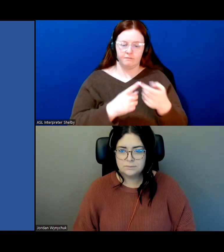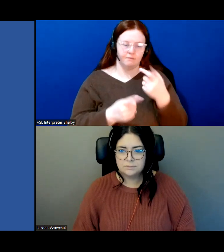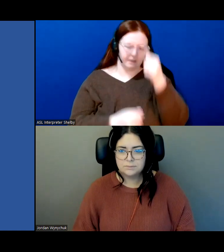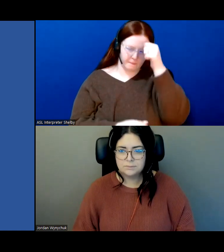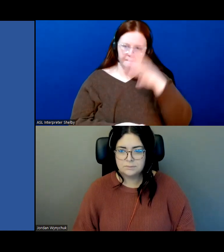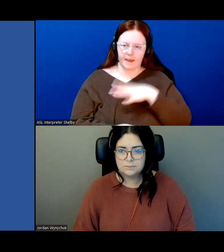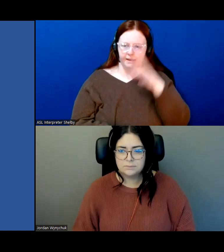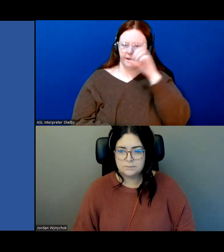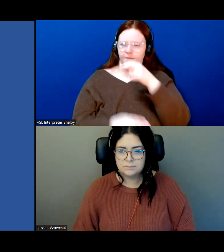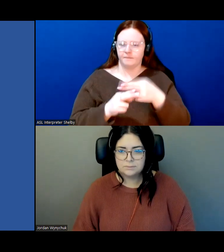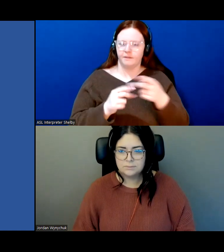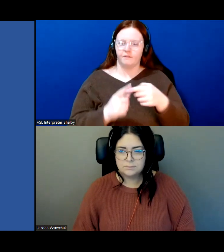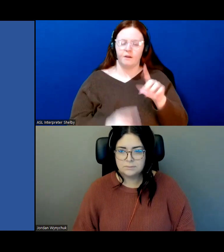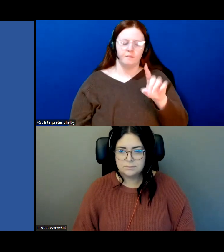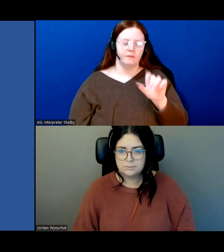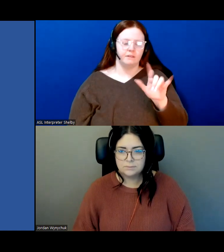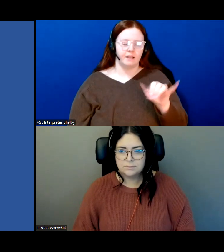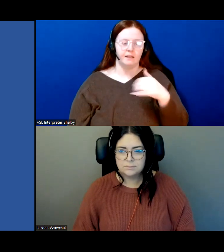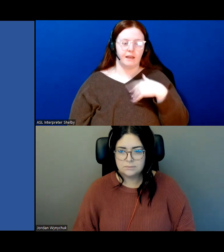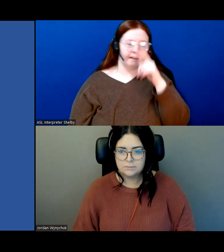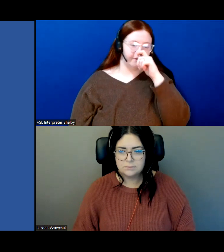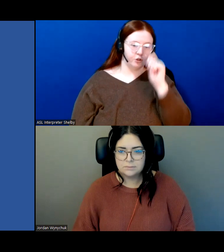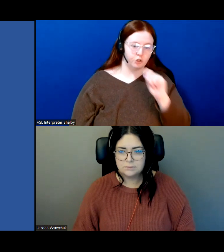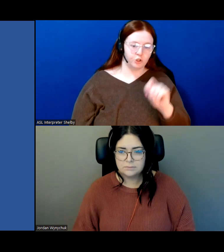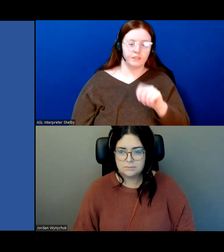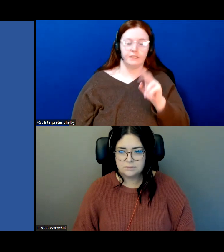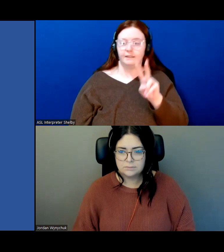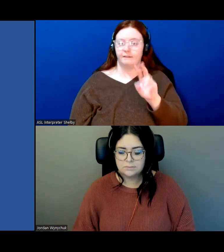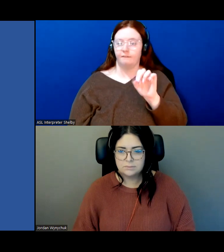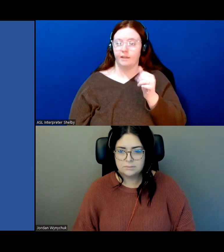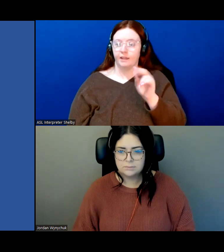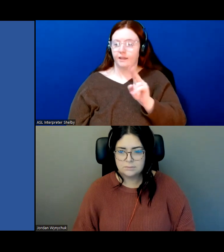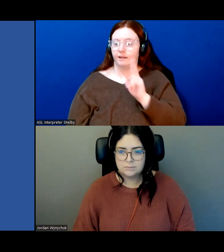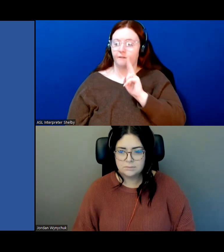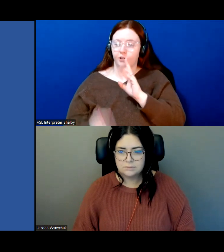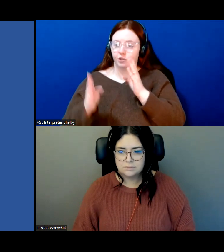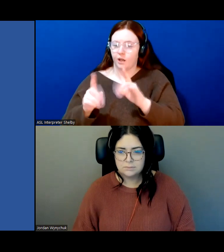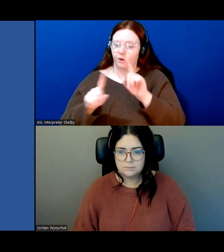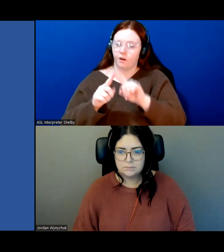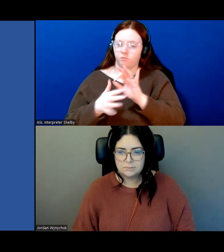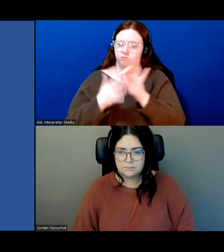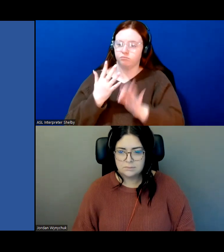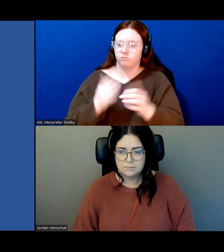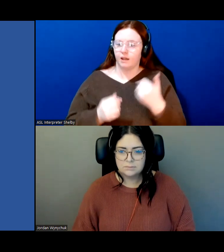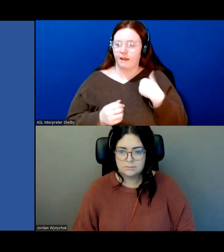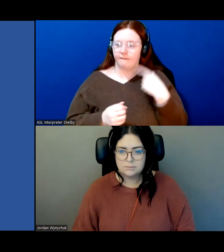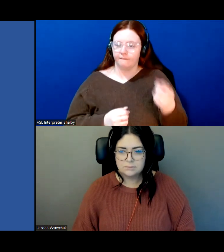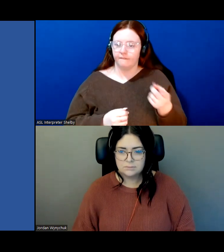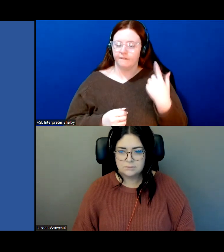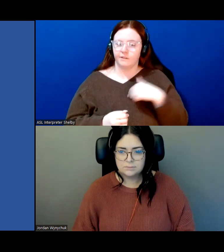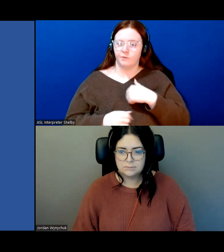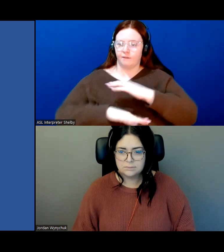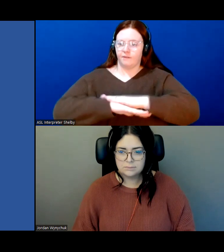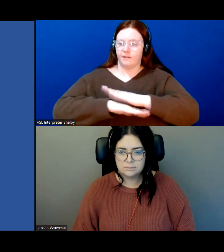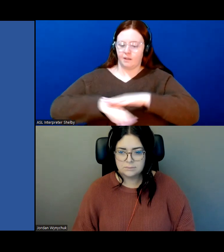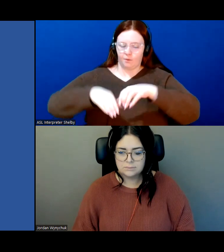the food. So we had turkey, vegan, and vegetarian options. And we strung the table together